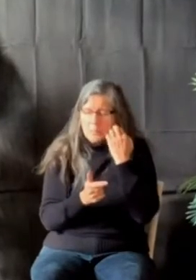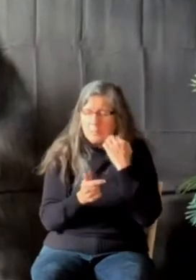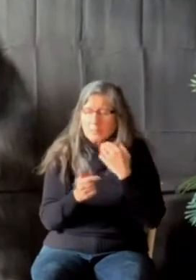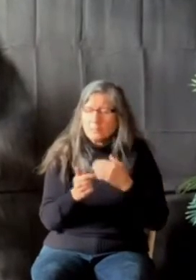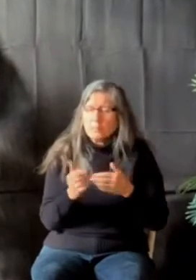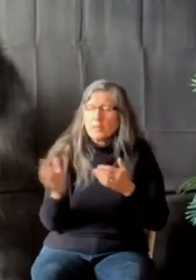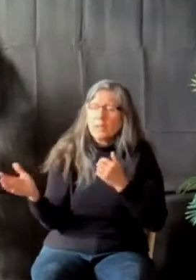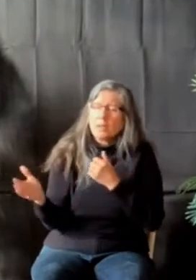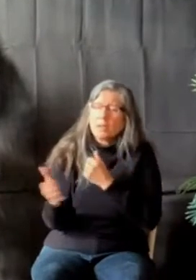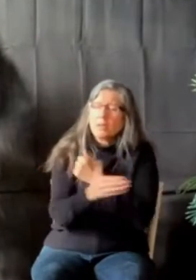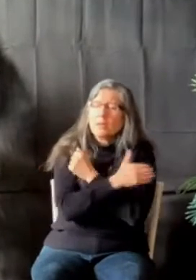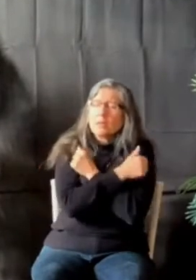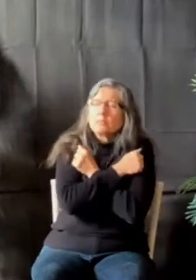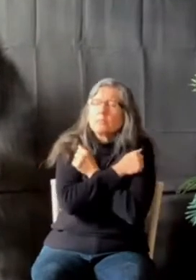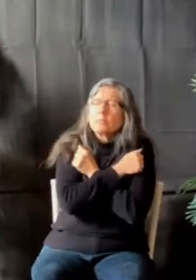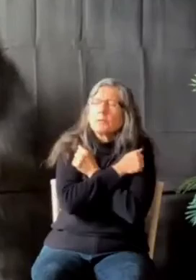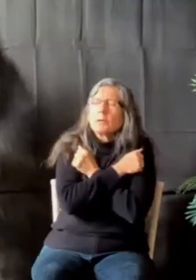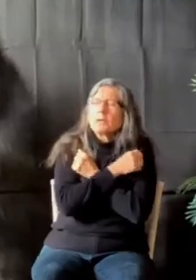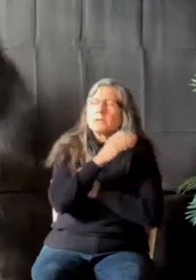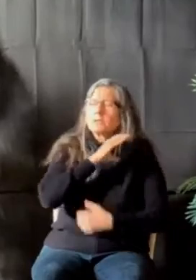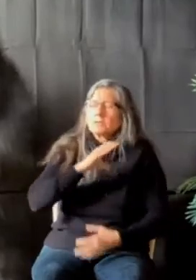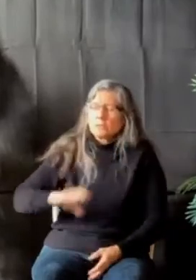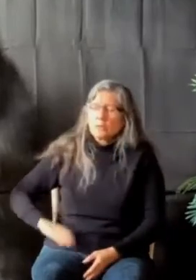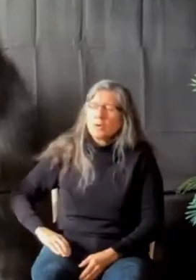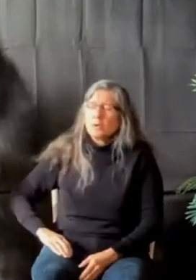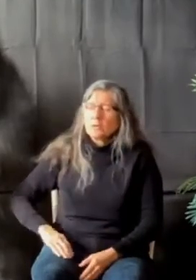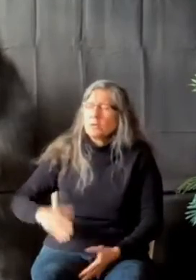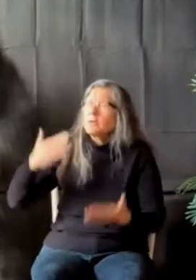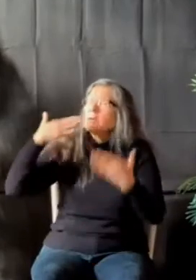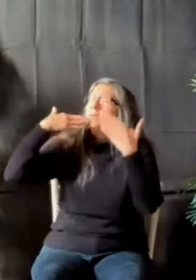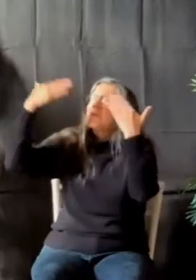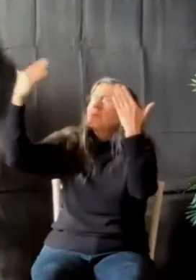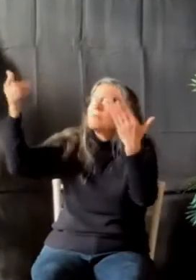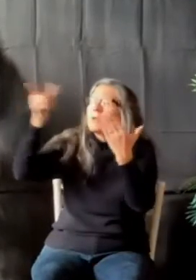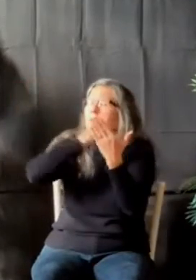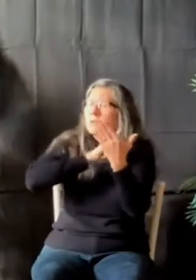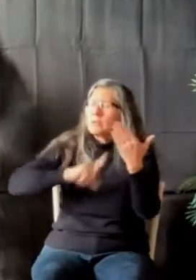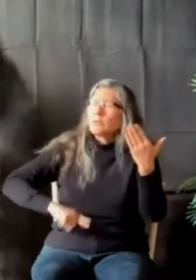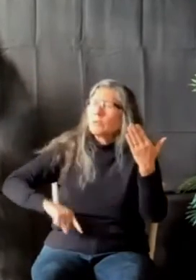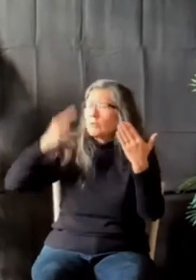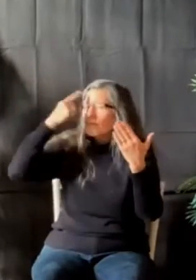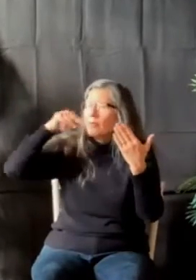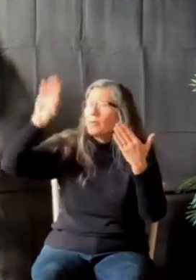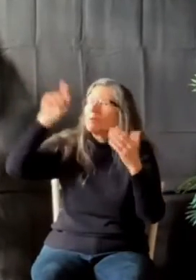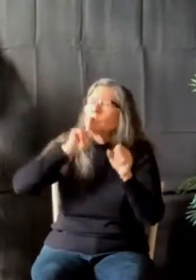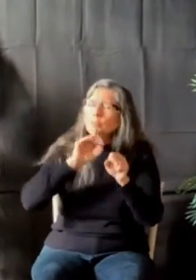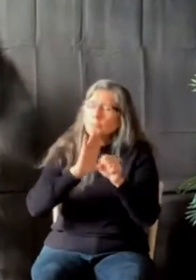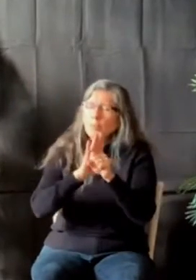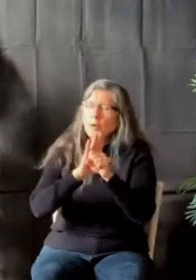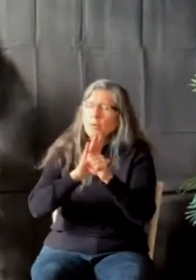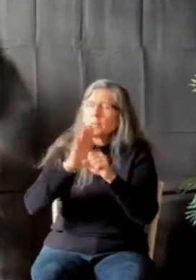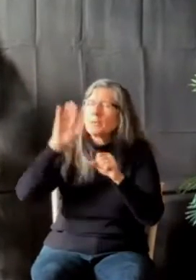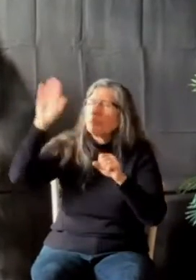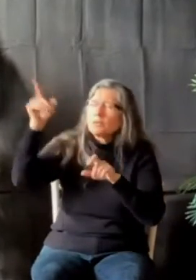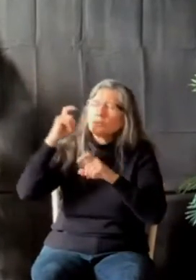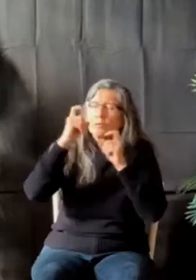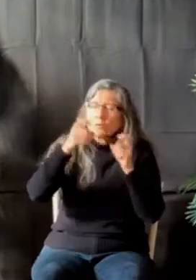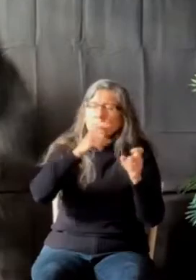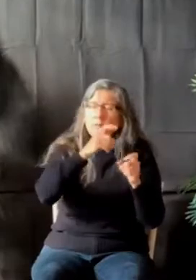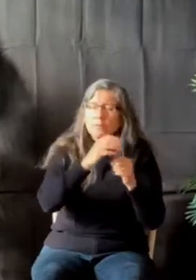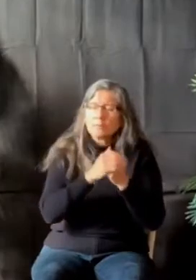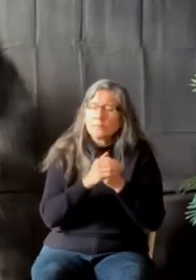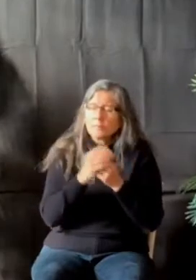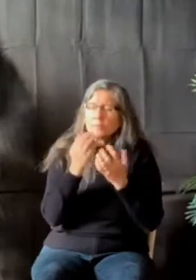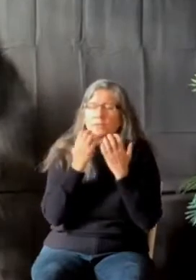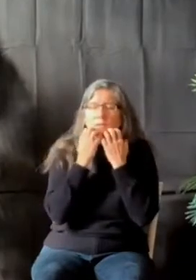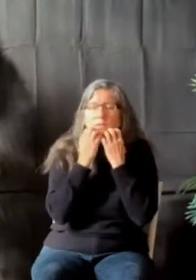and embrace grace. Thank you, Lord, for your promise and your gift.